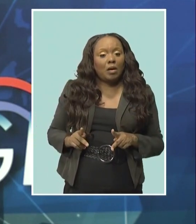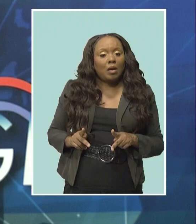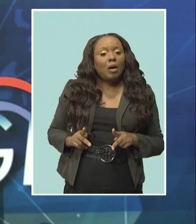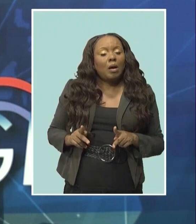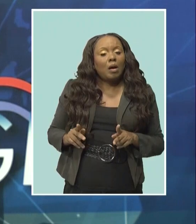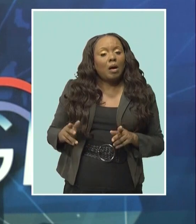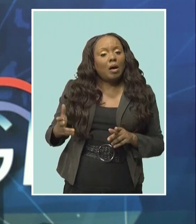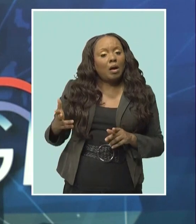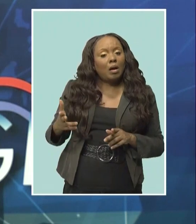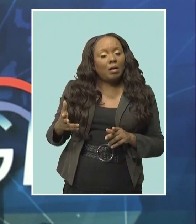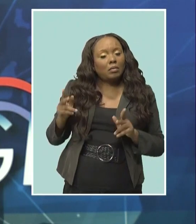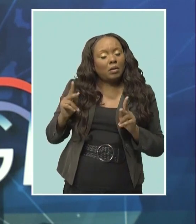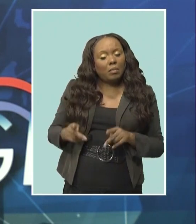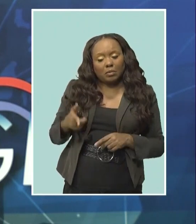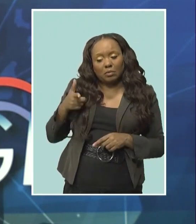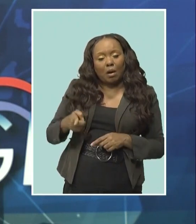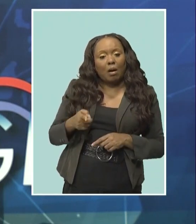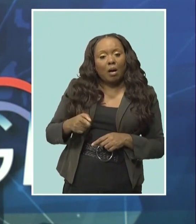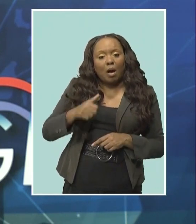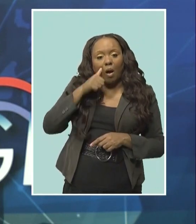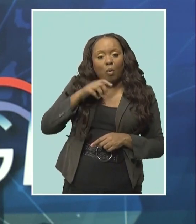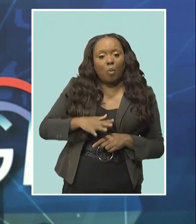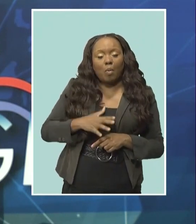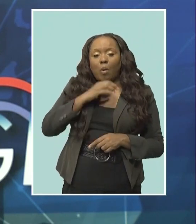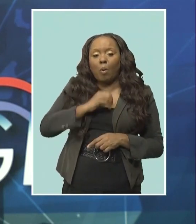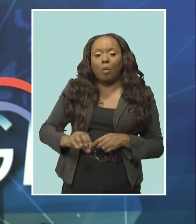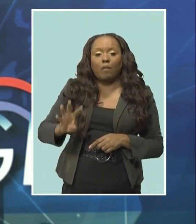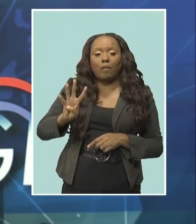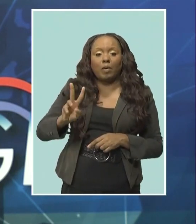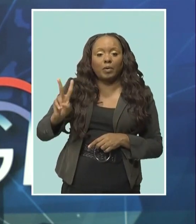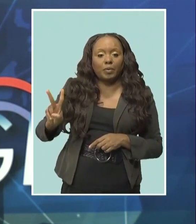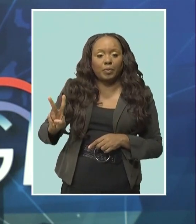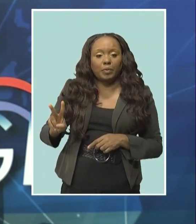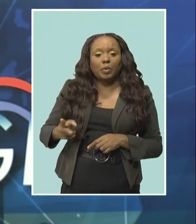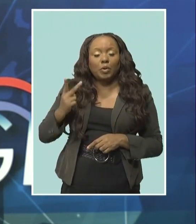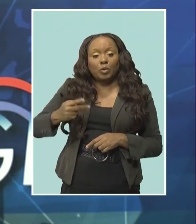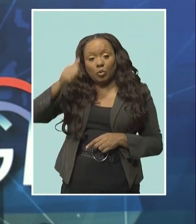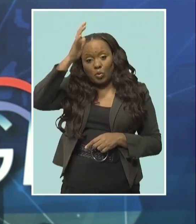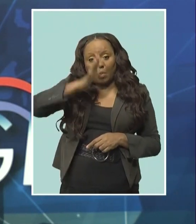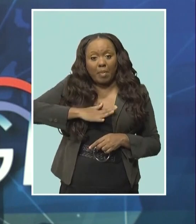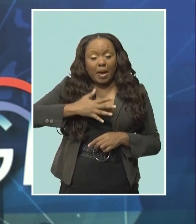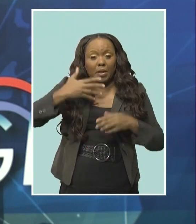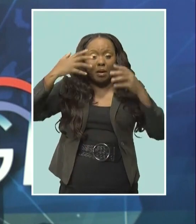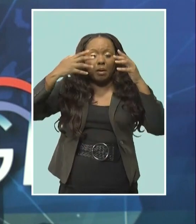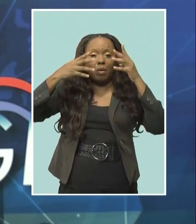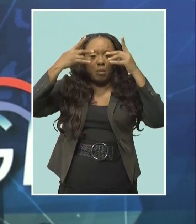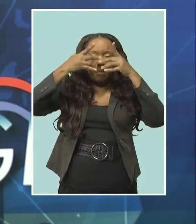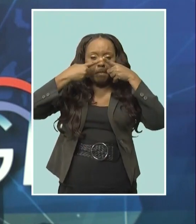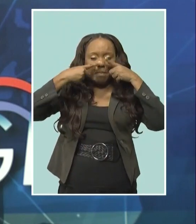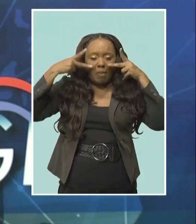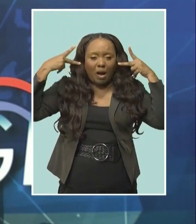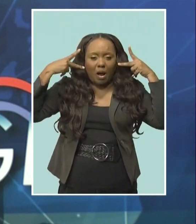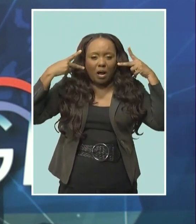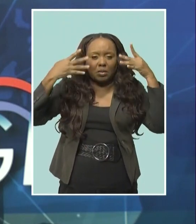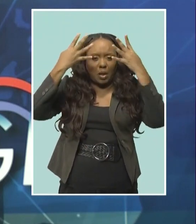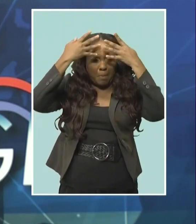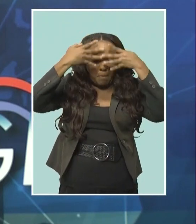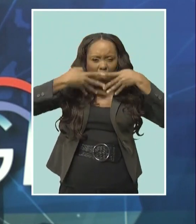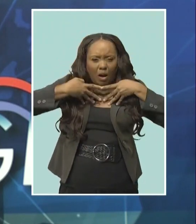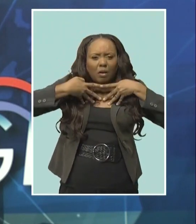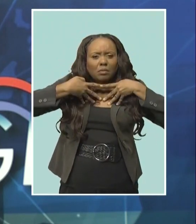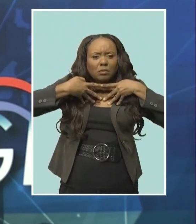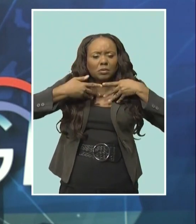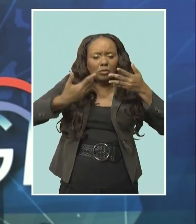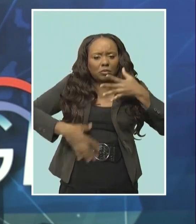attention after she was shot in the foot by 2 armed masked men dressed in black. That incident occurred around 9 minutes after 3